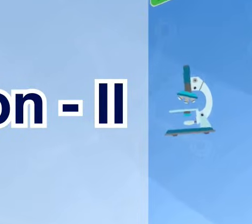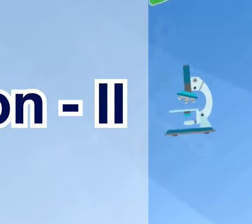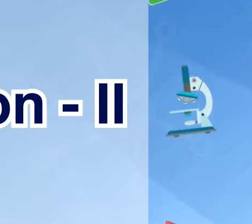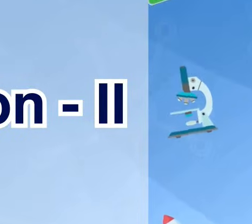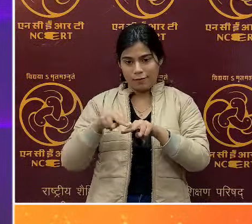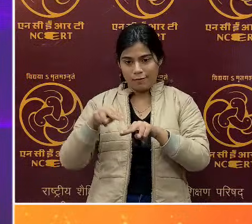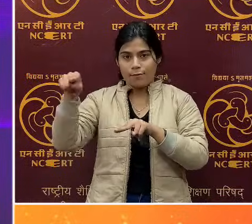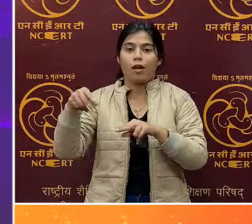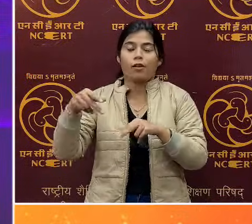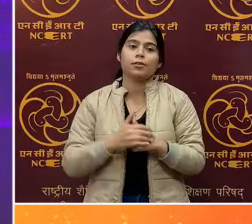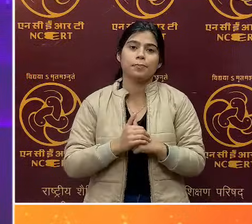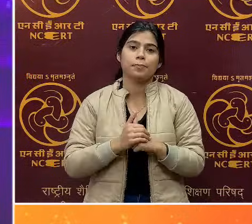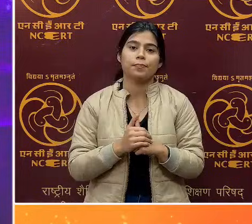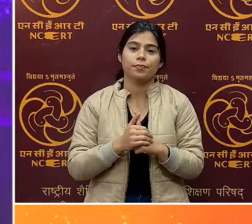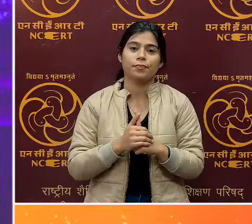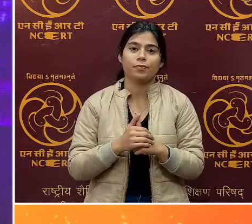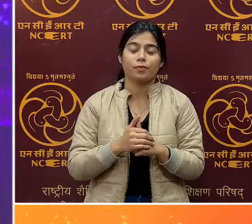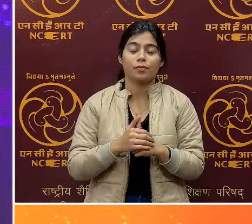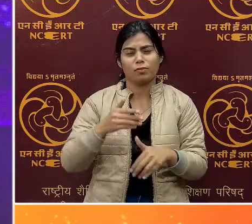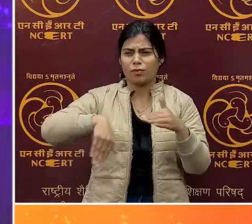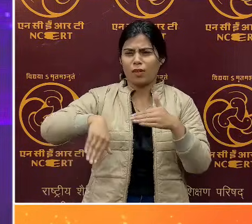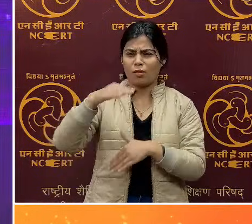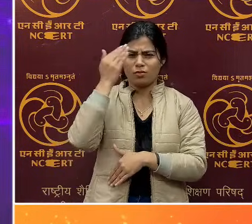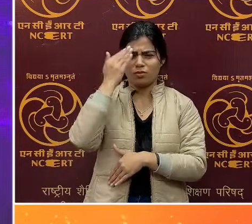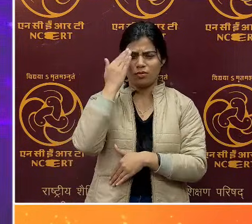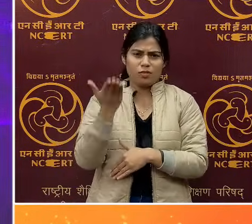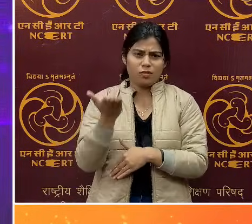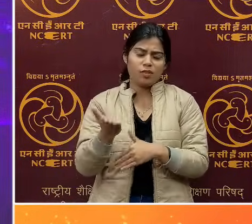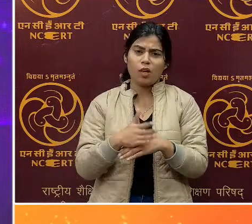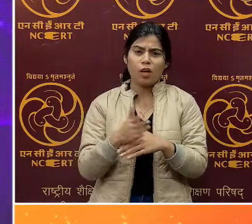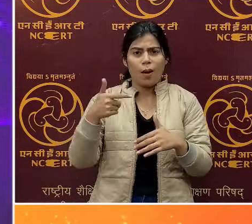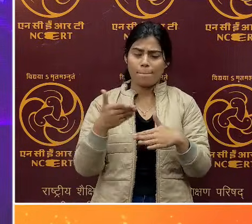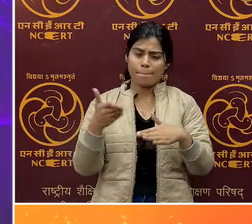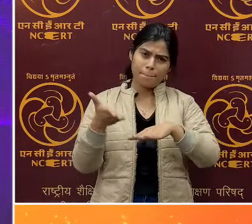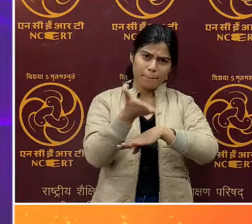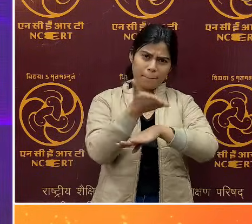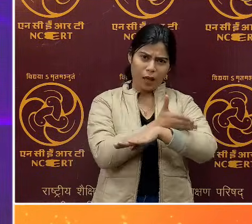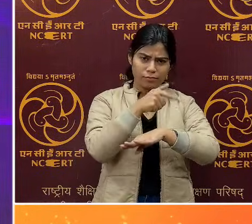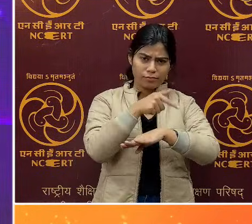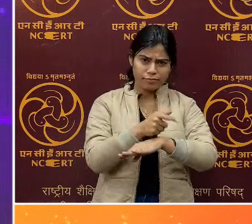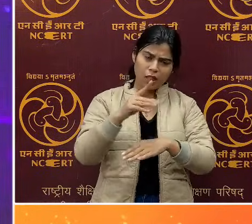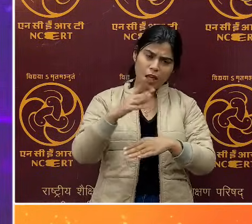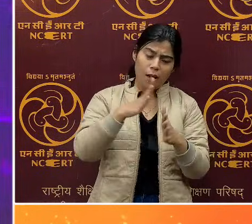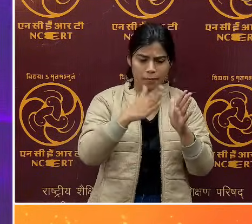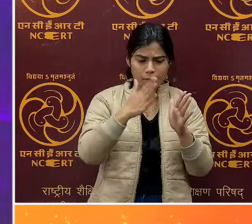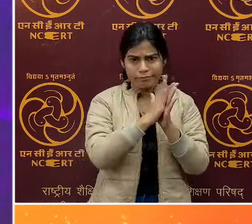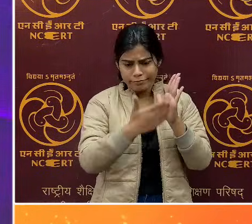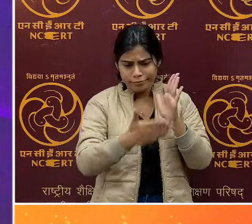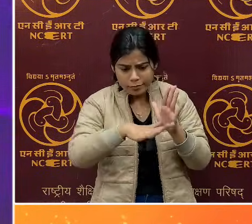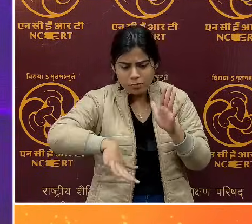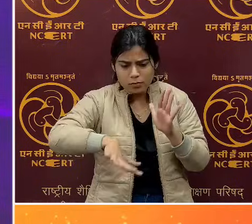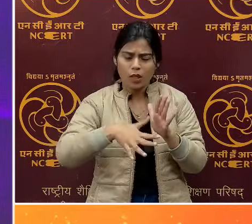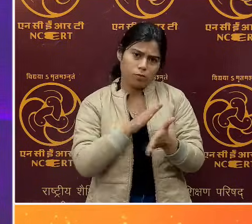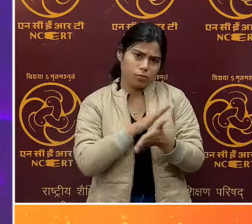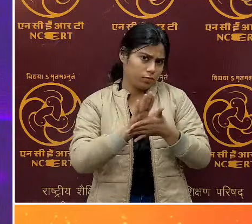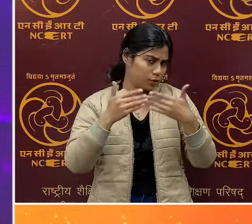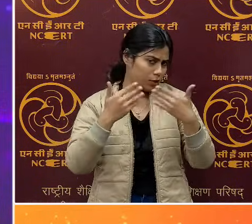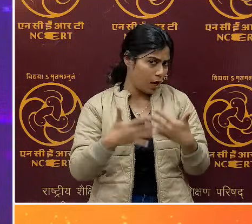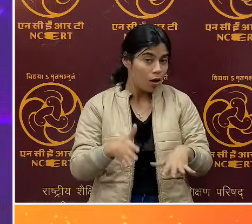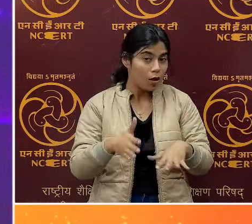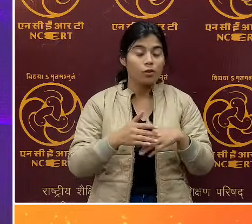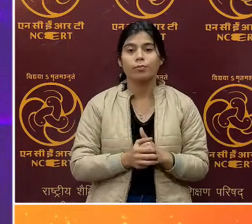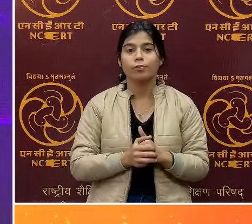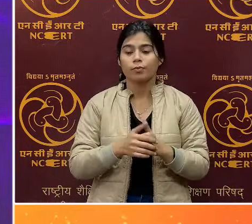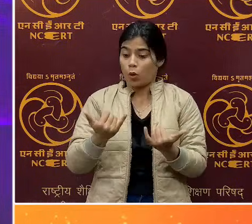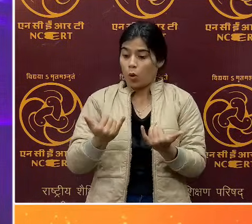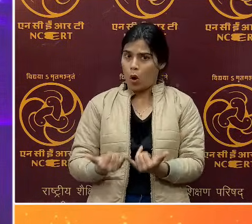dear all learners and our students, as we all know, we have already covered the shadow part in our previous session. So today, of course, we are